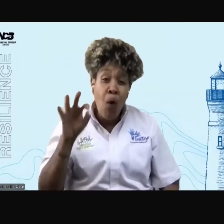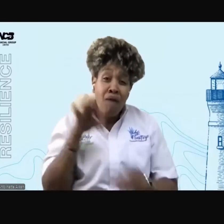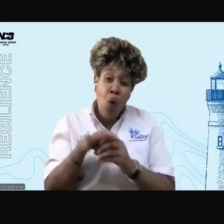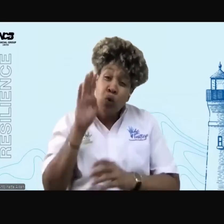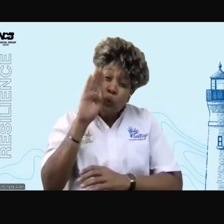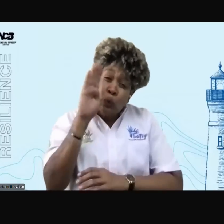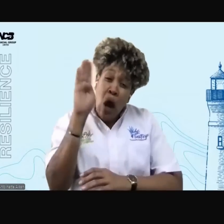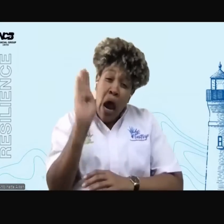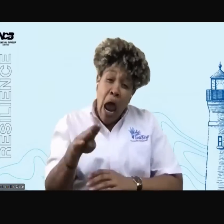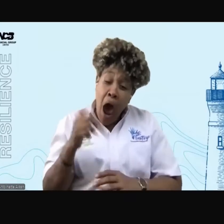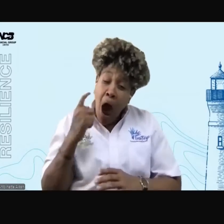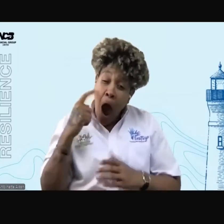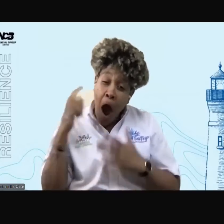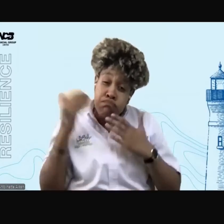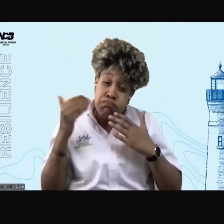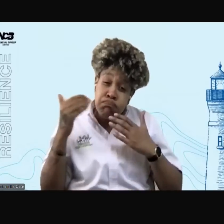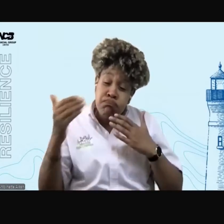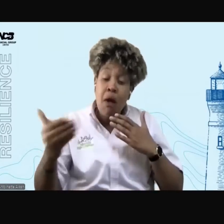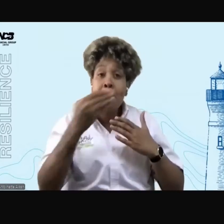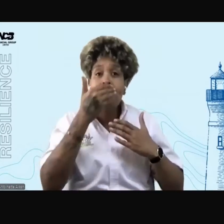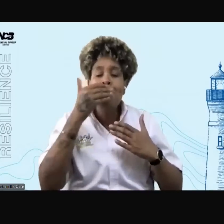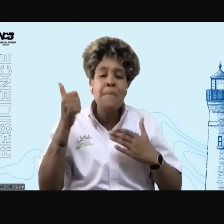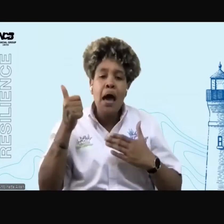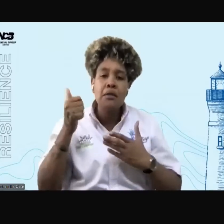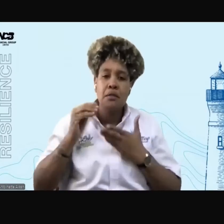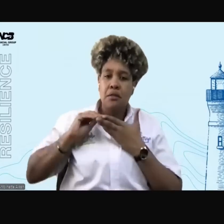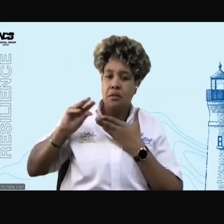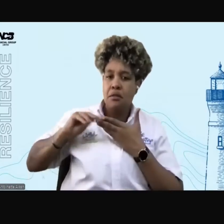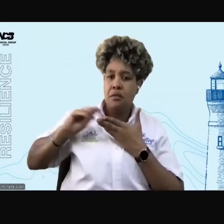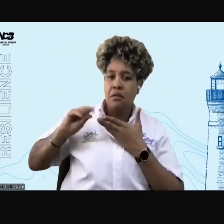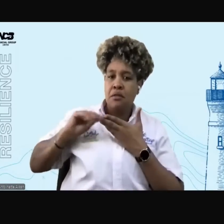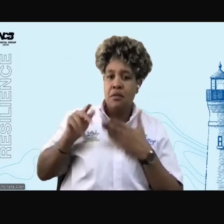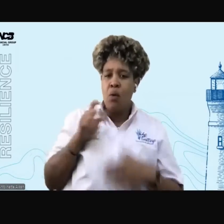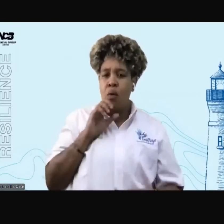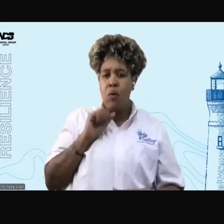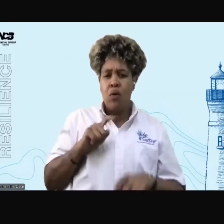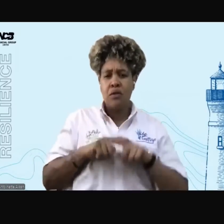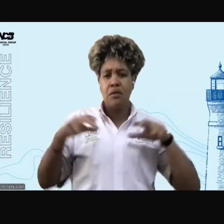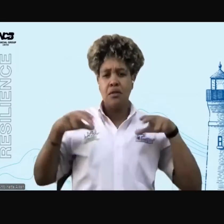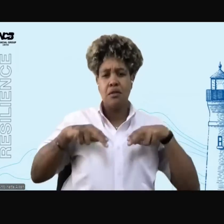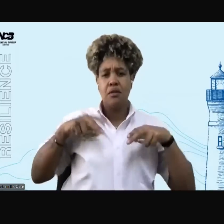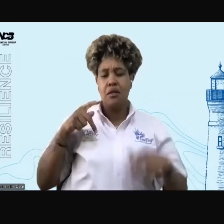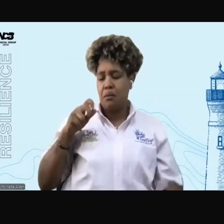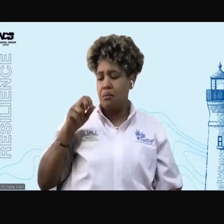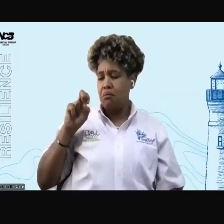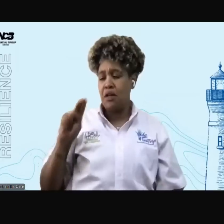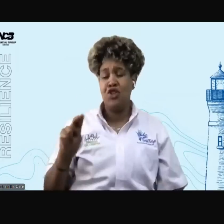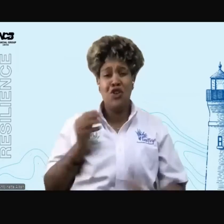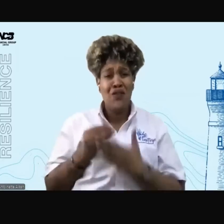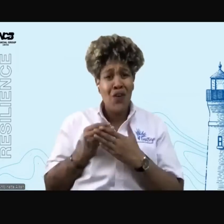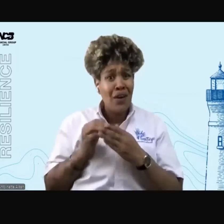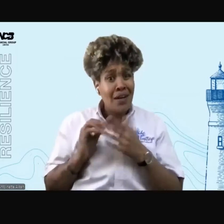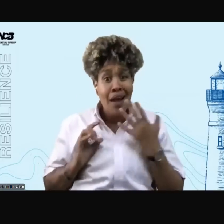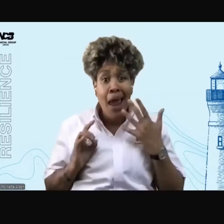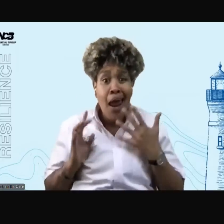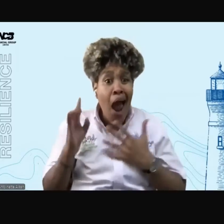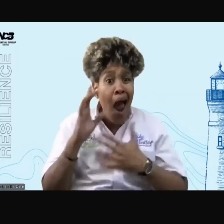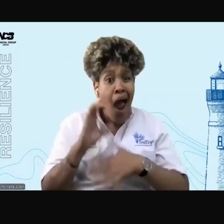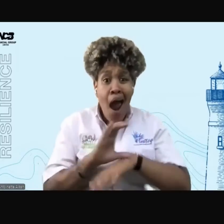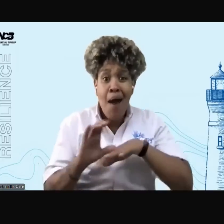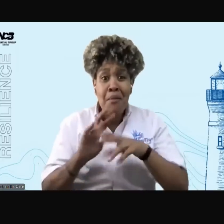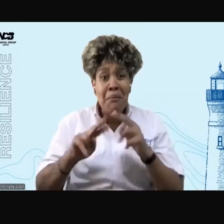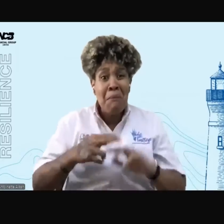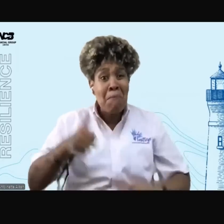the best pension fund in the Caribbean. The best means number